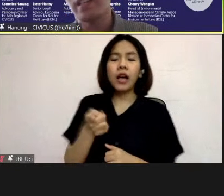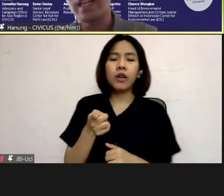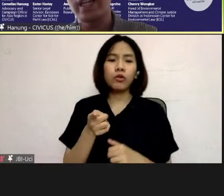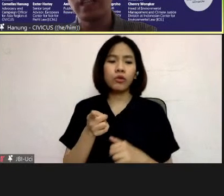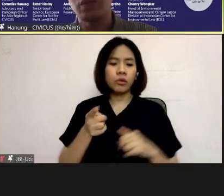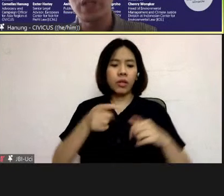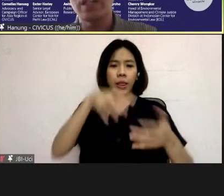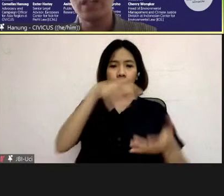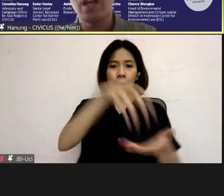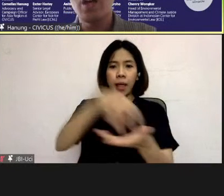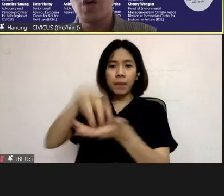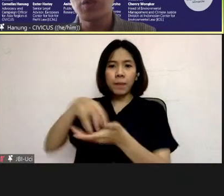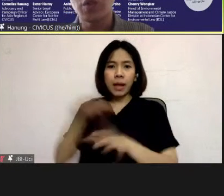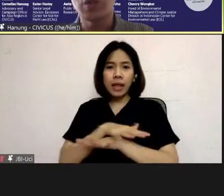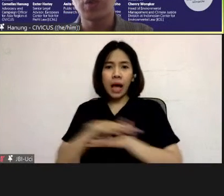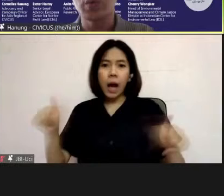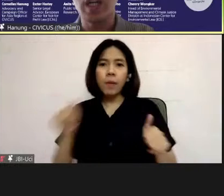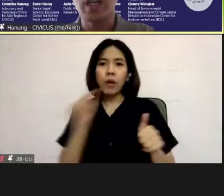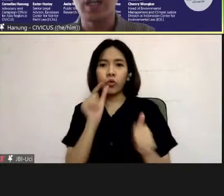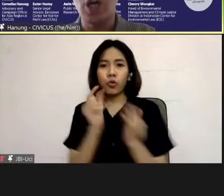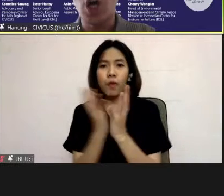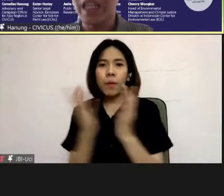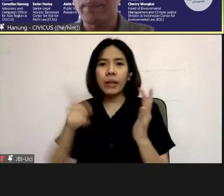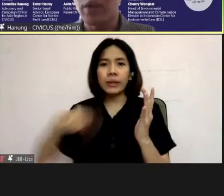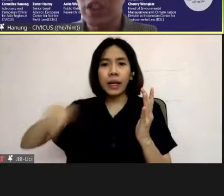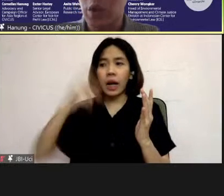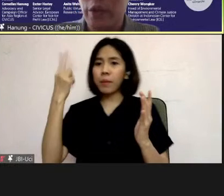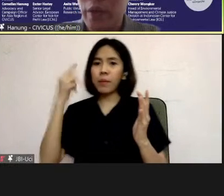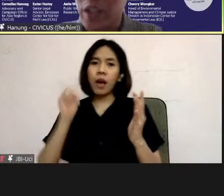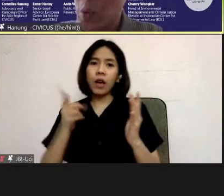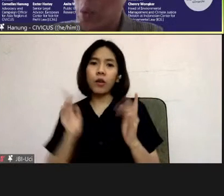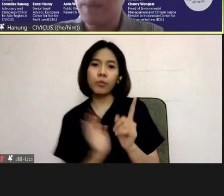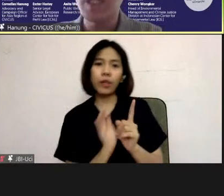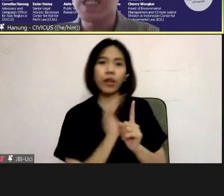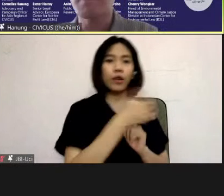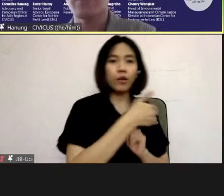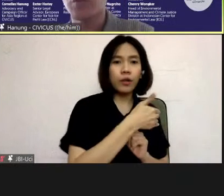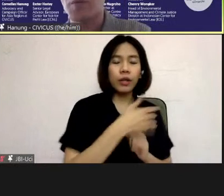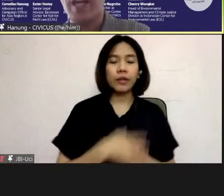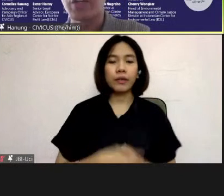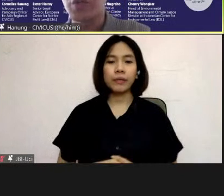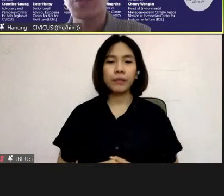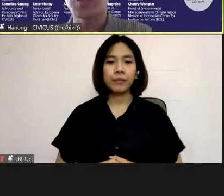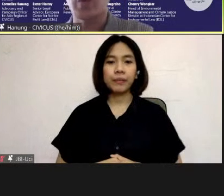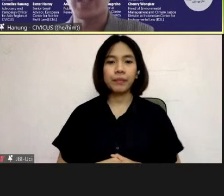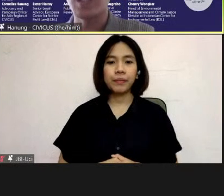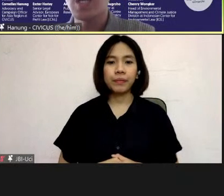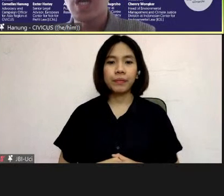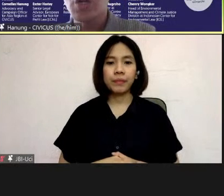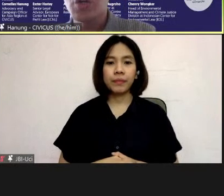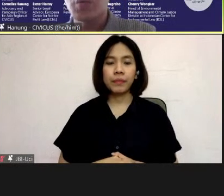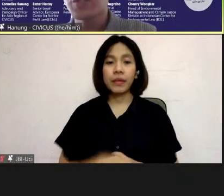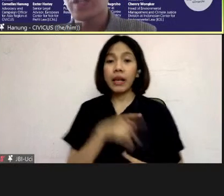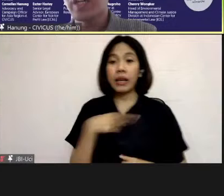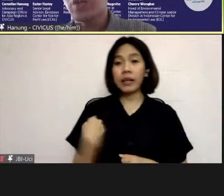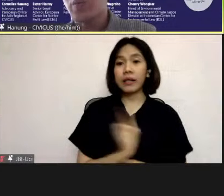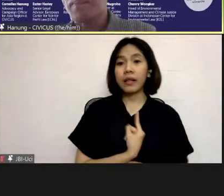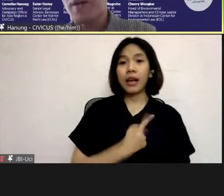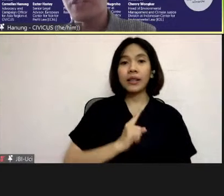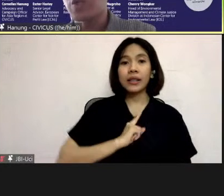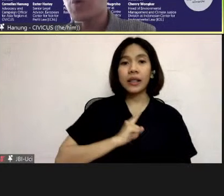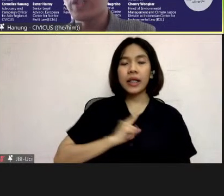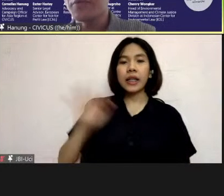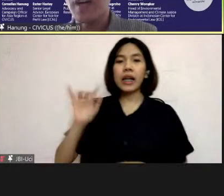partners, and then we also do online monitoring via social media platform and news as well. We together